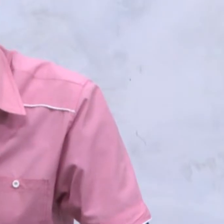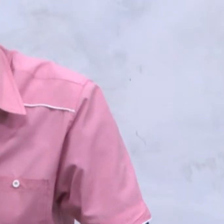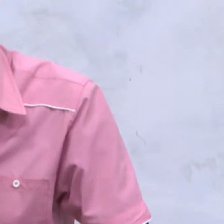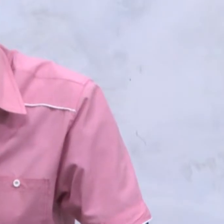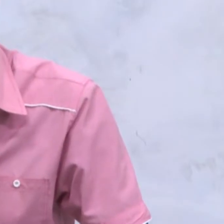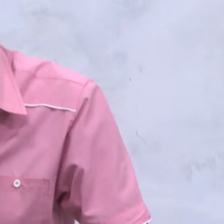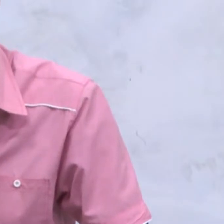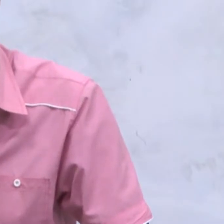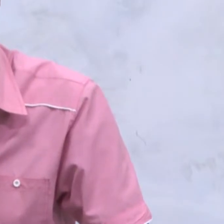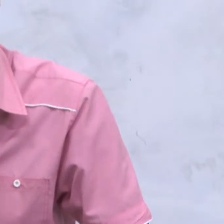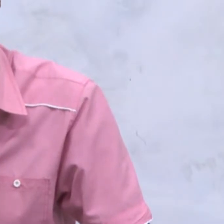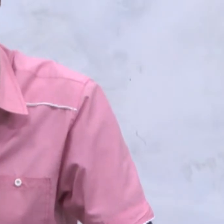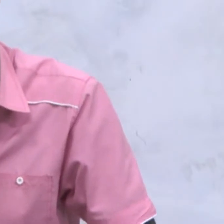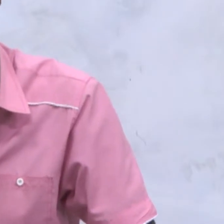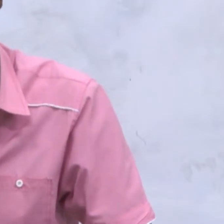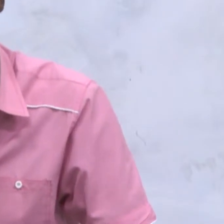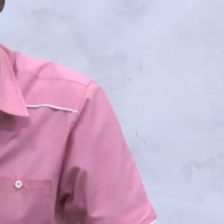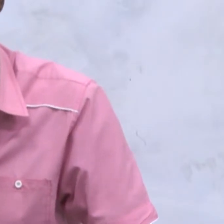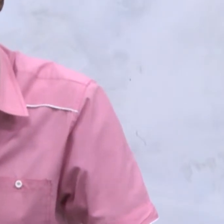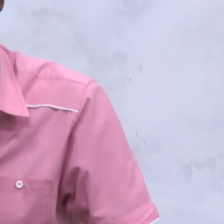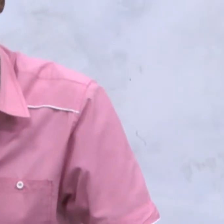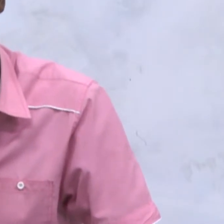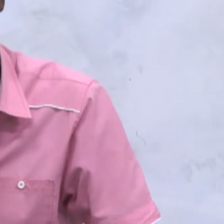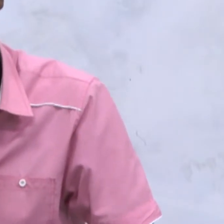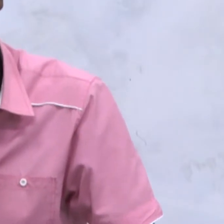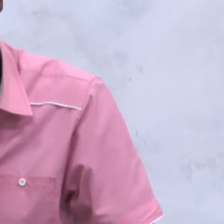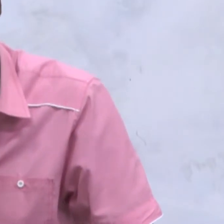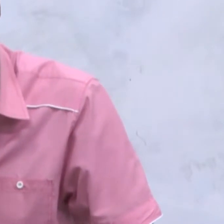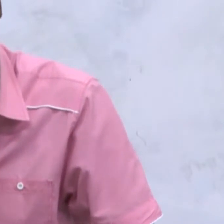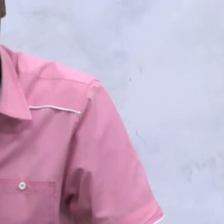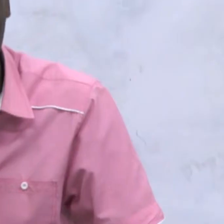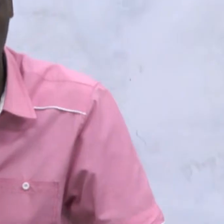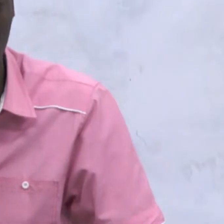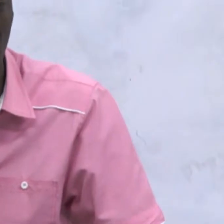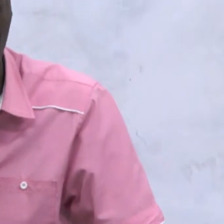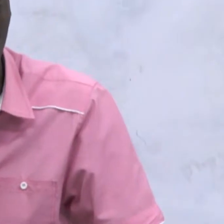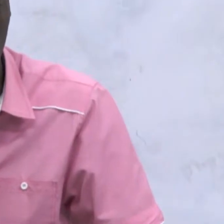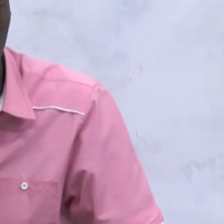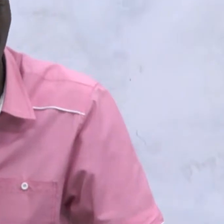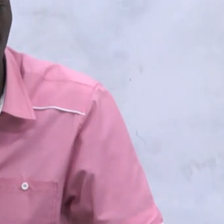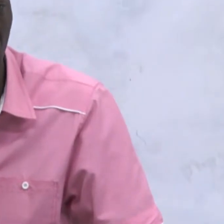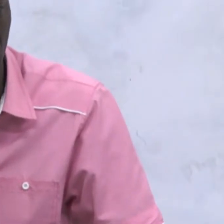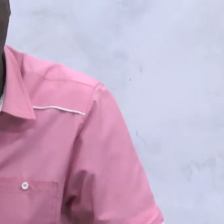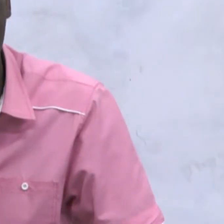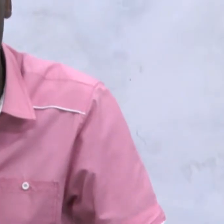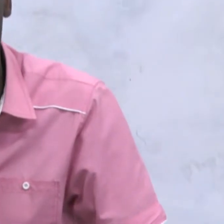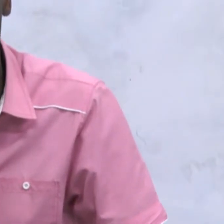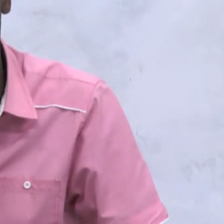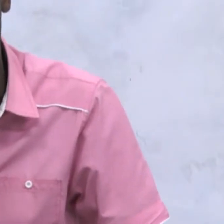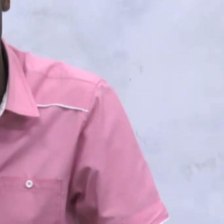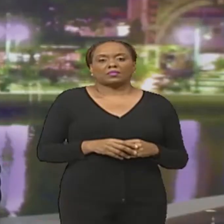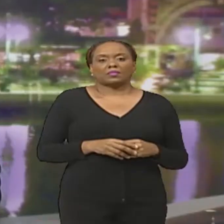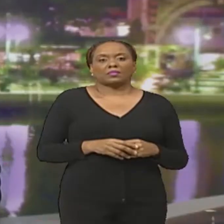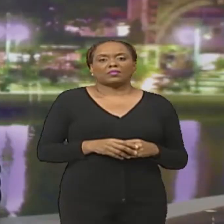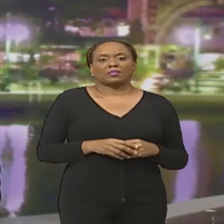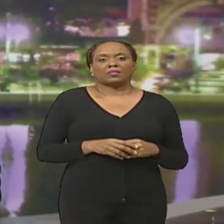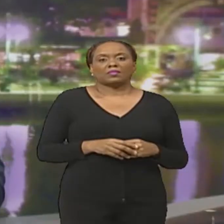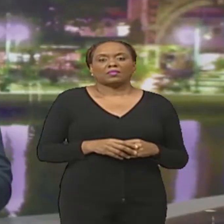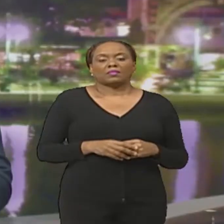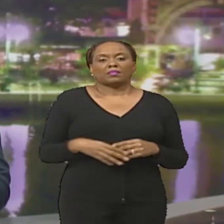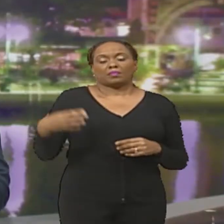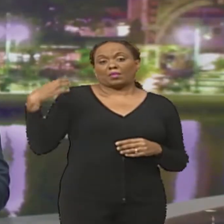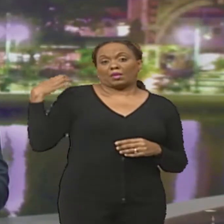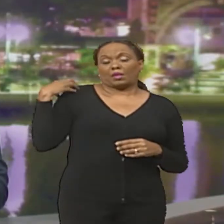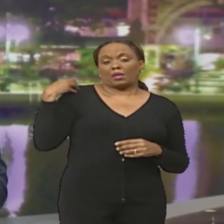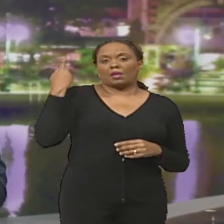and you would have just satisfied the criteria for the first $49 million. That is my humble advice to the government of Barbados.